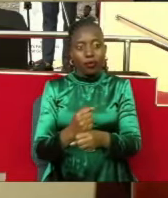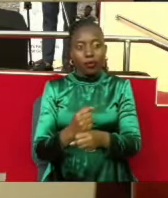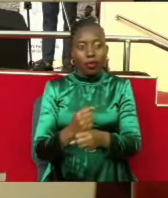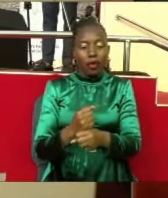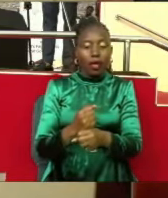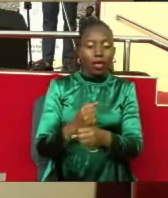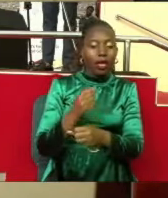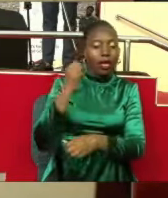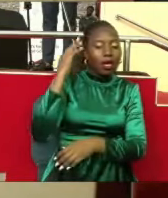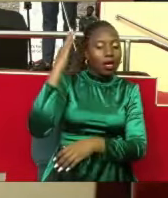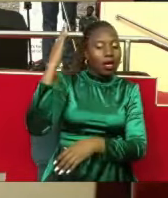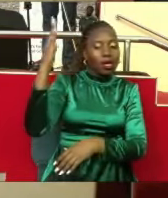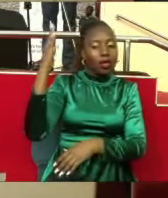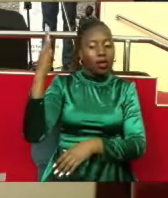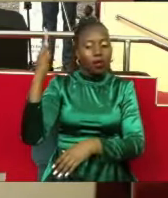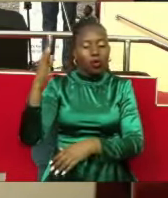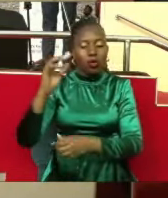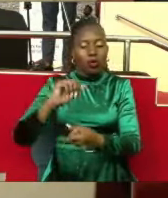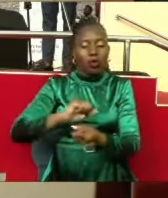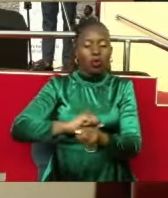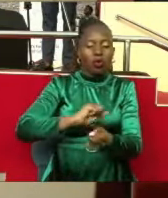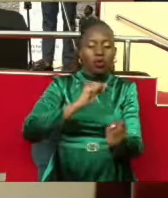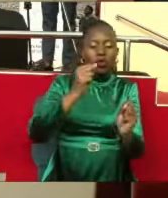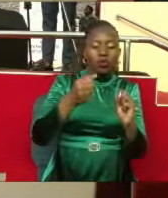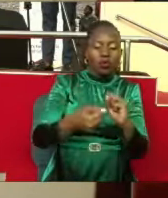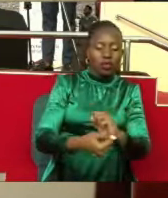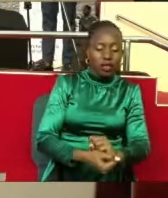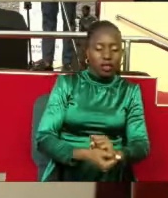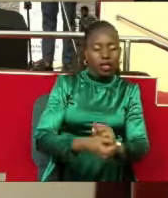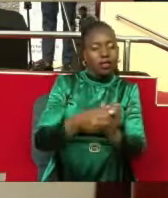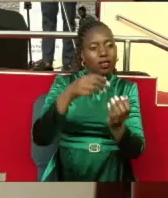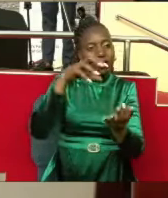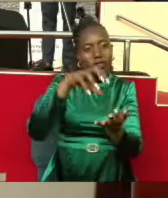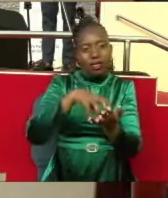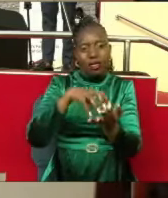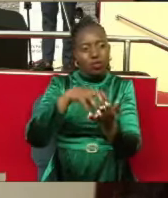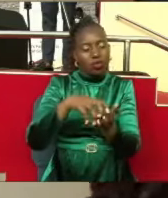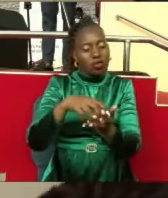Na wabatili hali ambazo